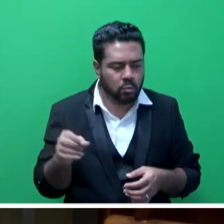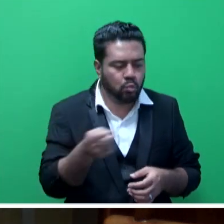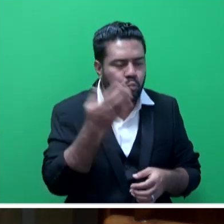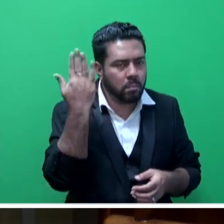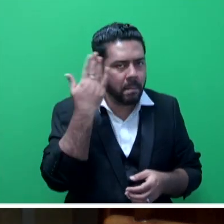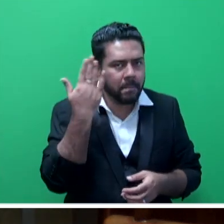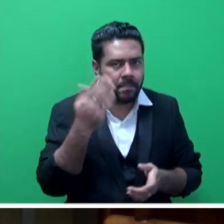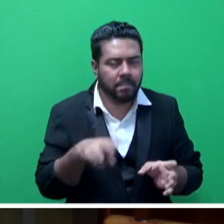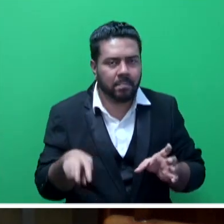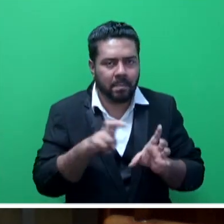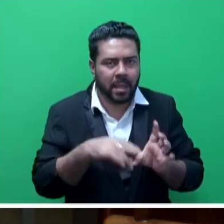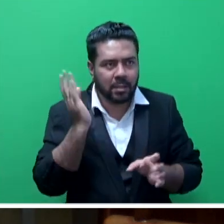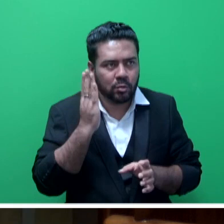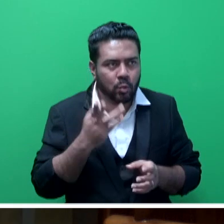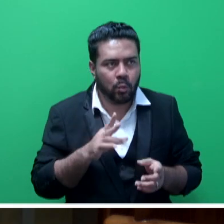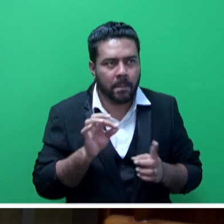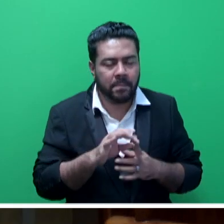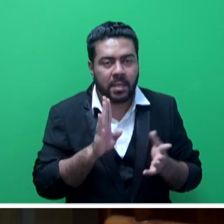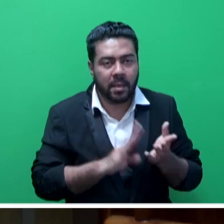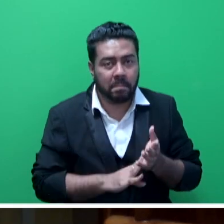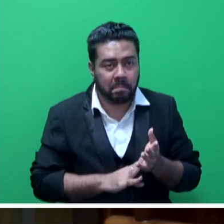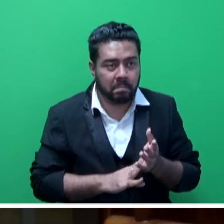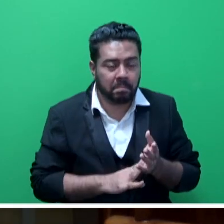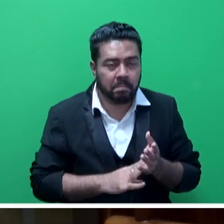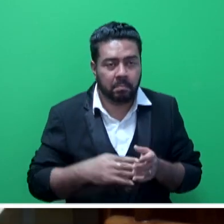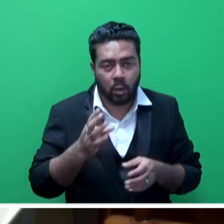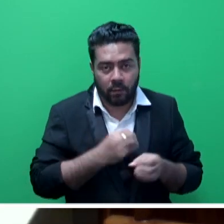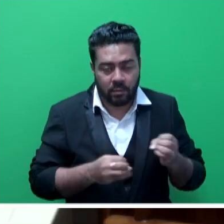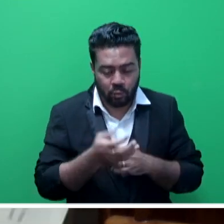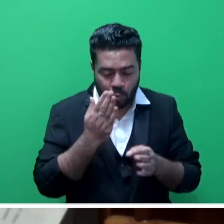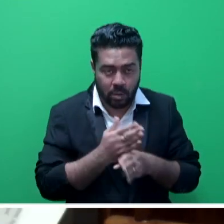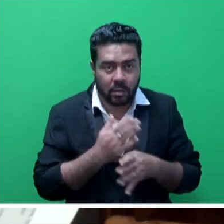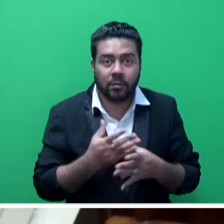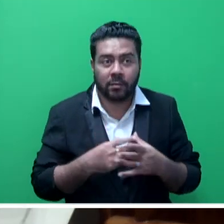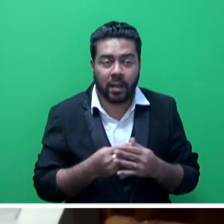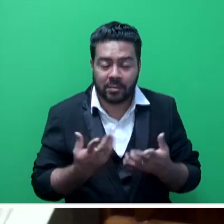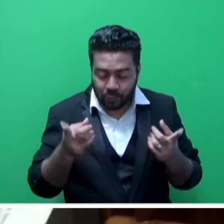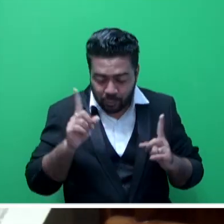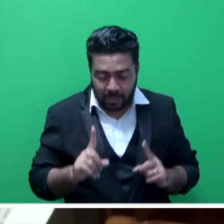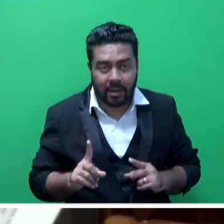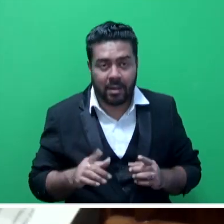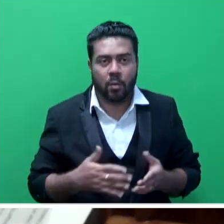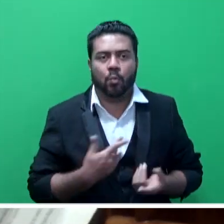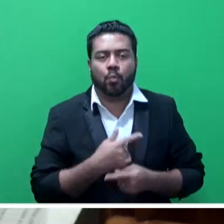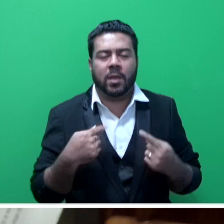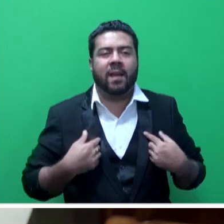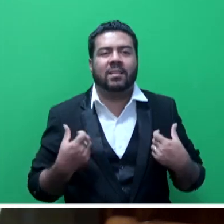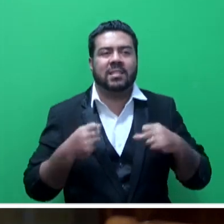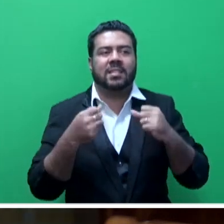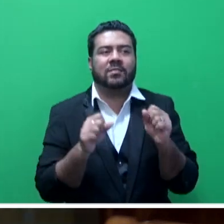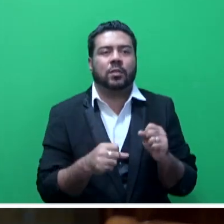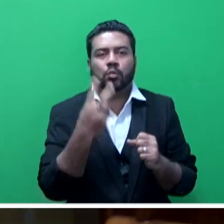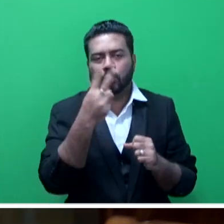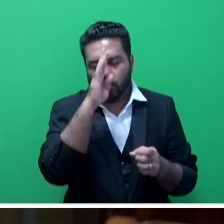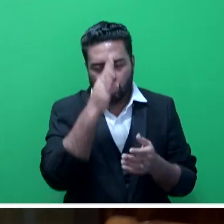Prime Minister's office to look at this Street Kids initiative. And as of today, as today, we have successfully put 2 students